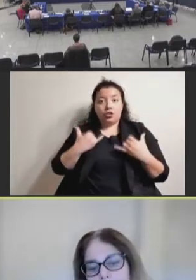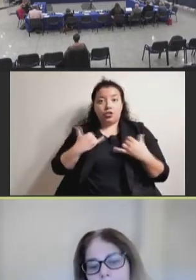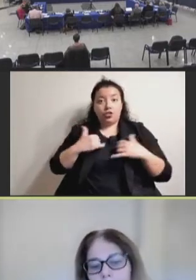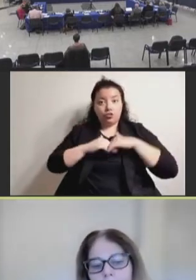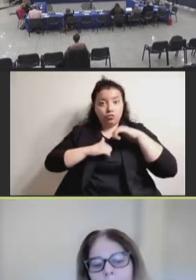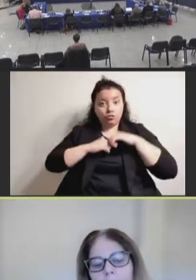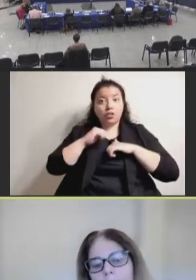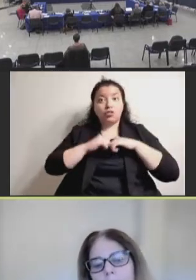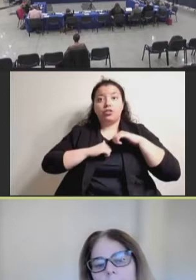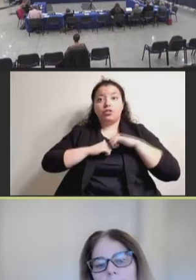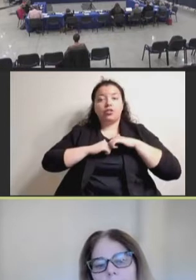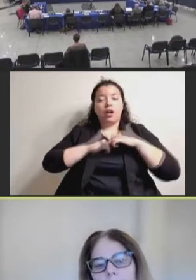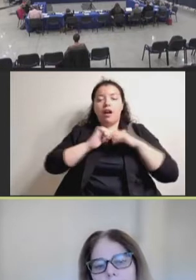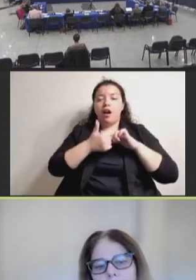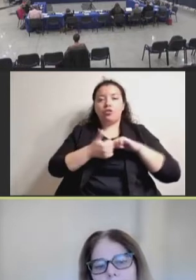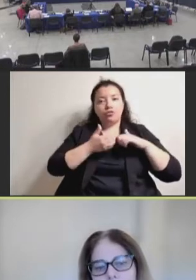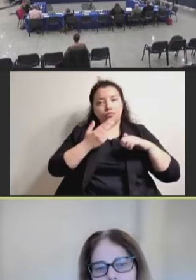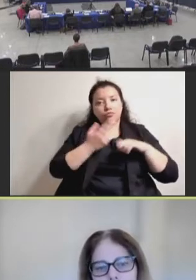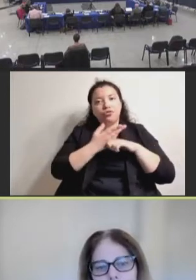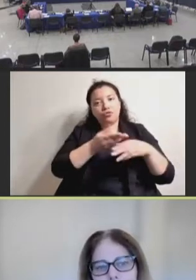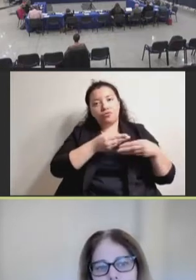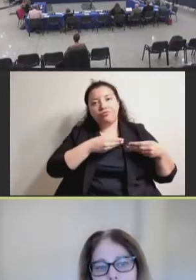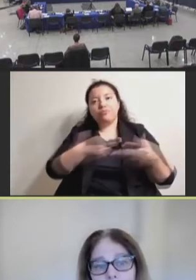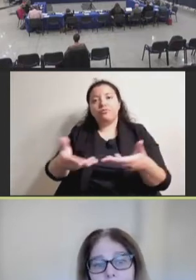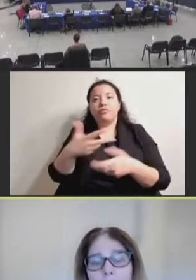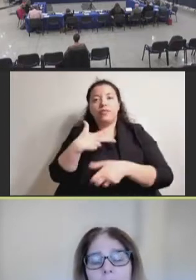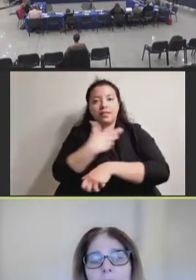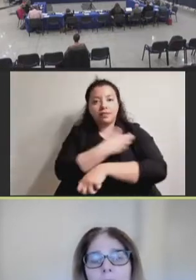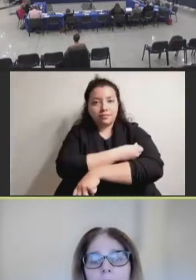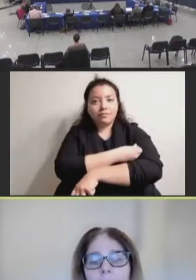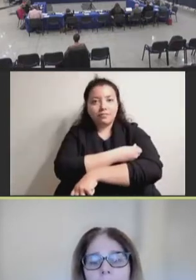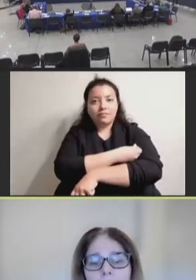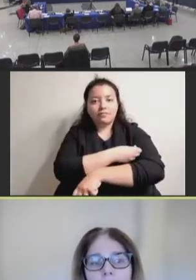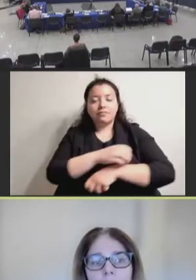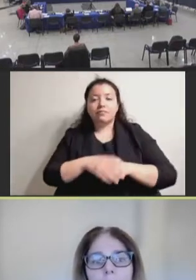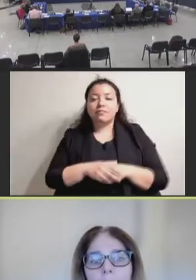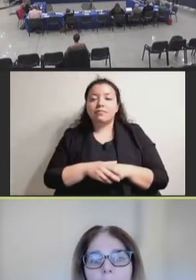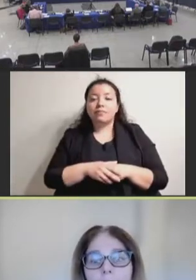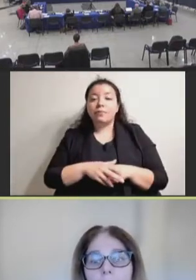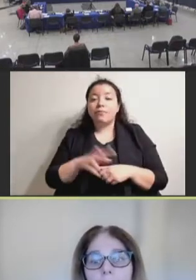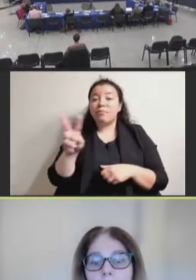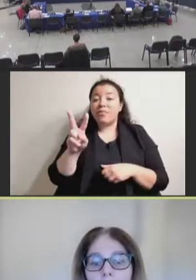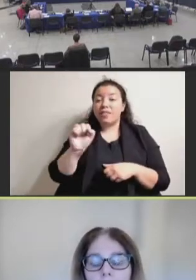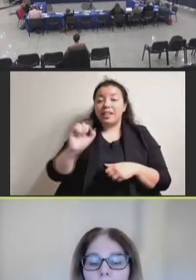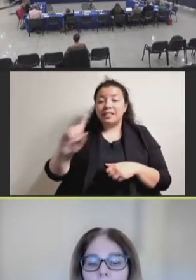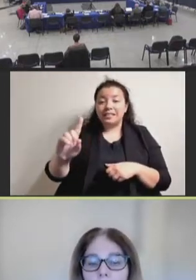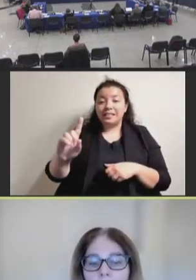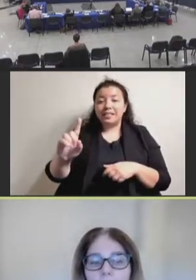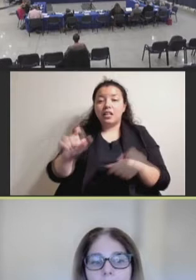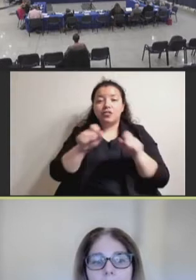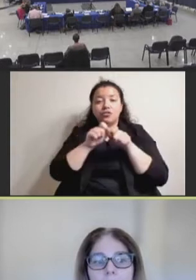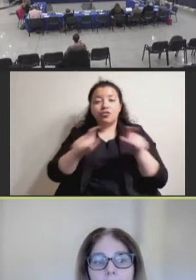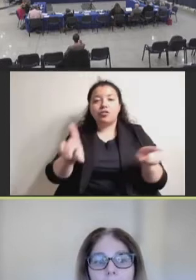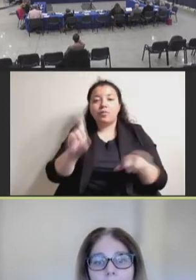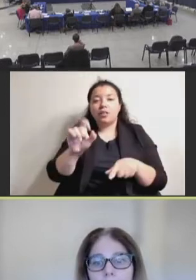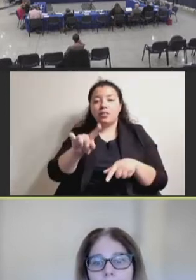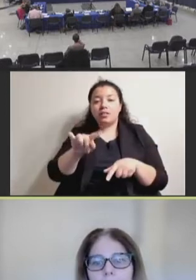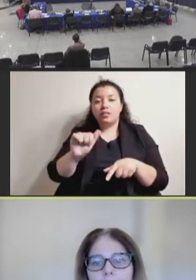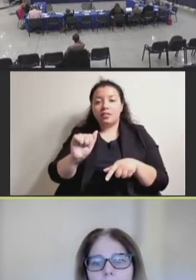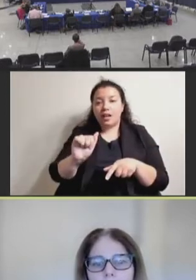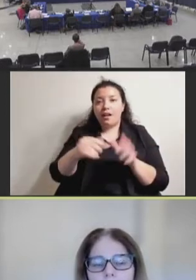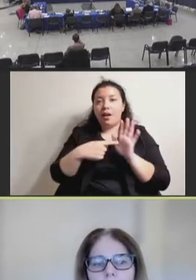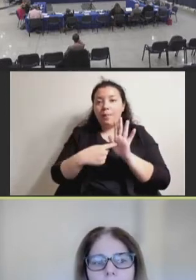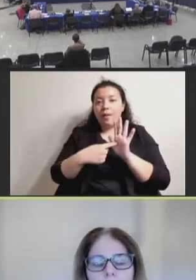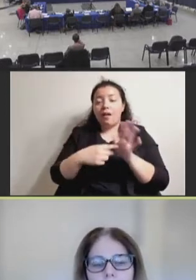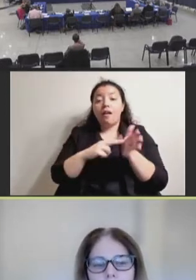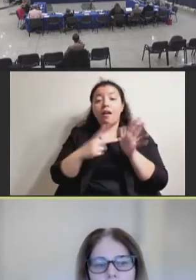studies. Next slide. So the VSD is what we call a distributed data model. And what that means is that all those sites